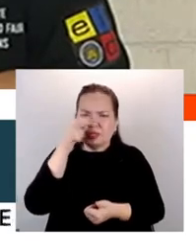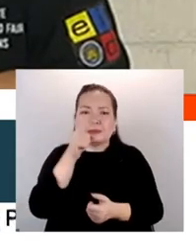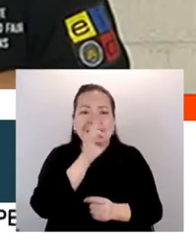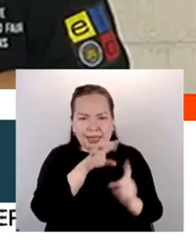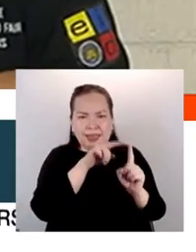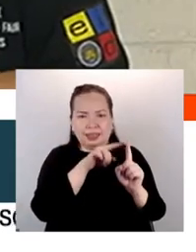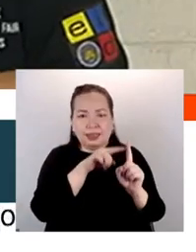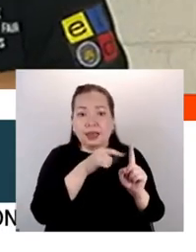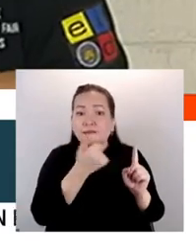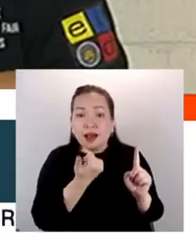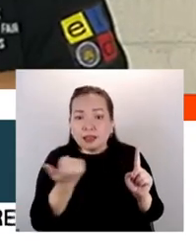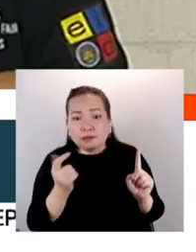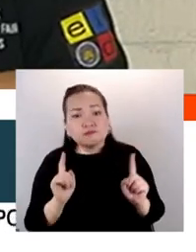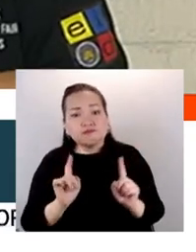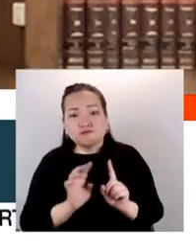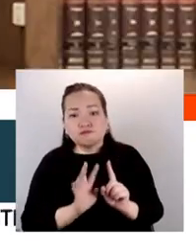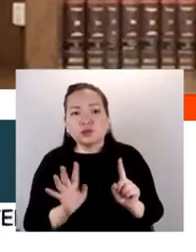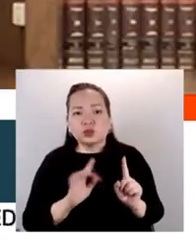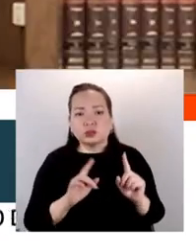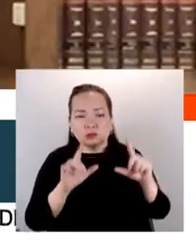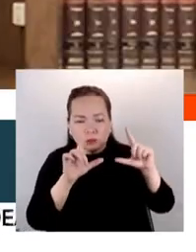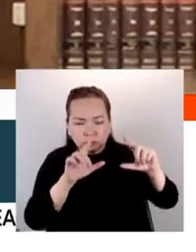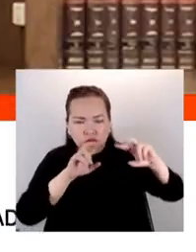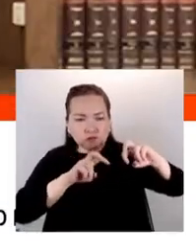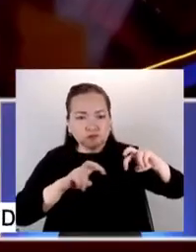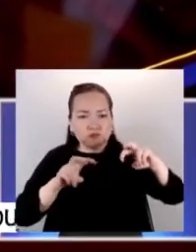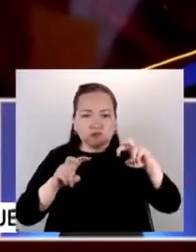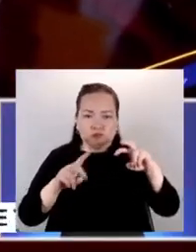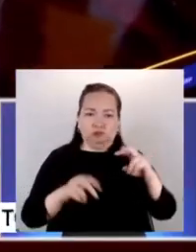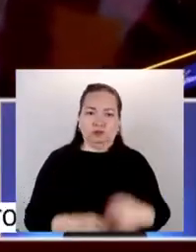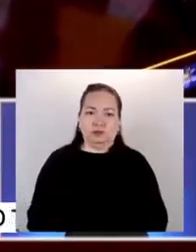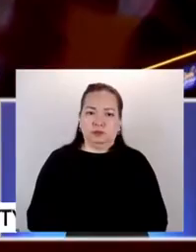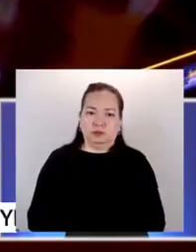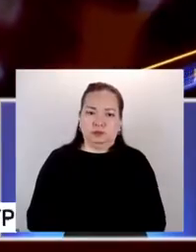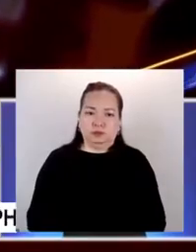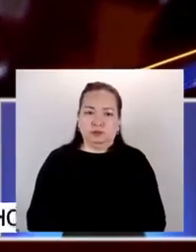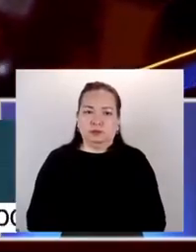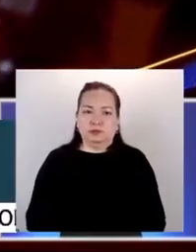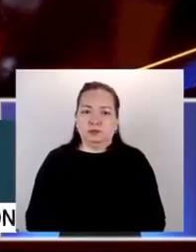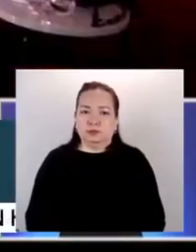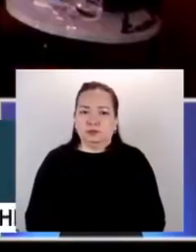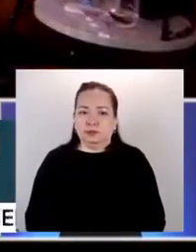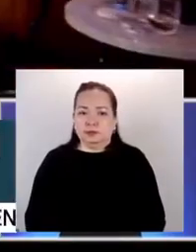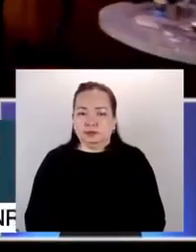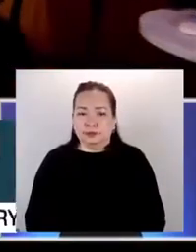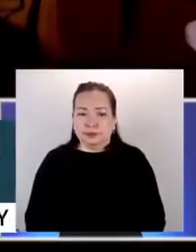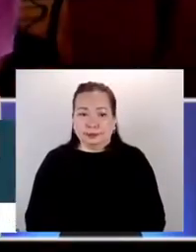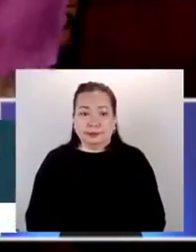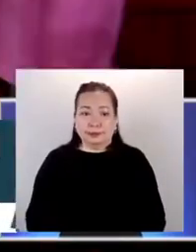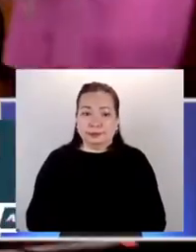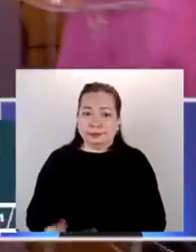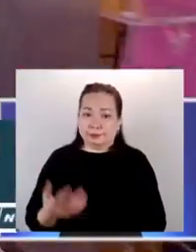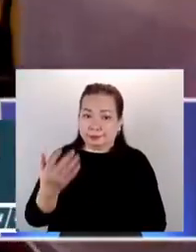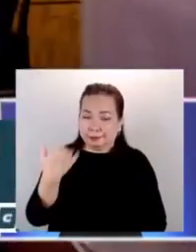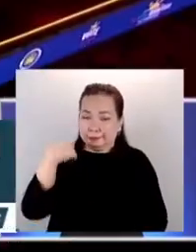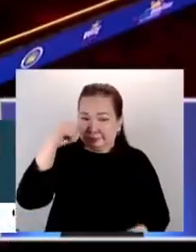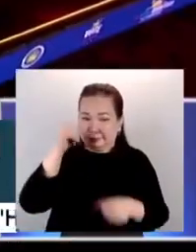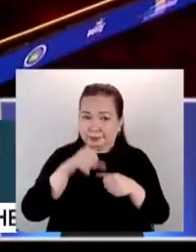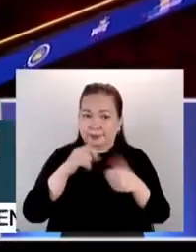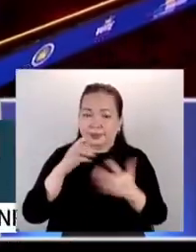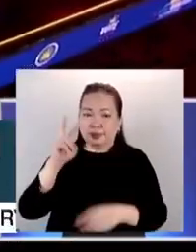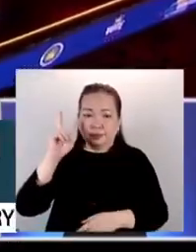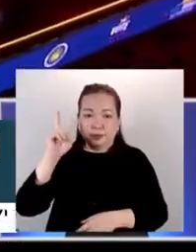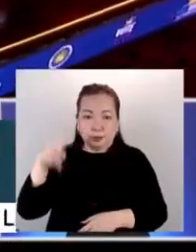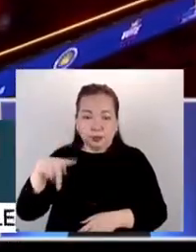doon sa subject ng fact-finding investigation. The last leg of the presidential and vice presidential